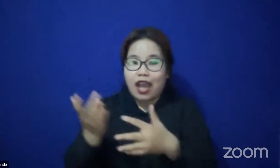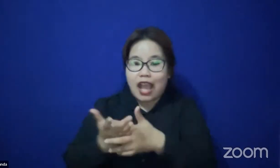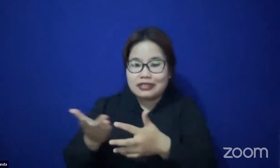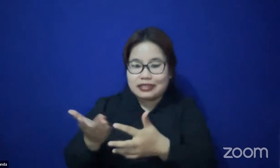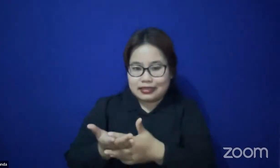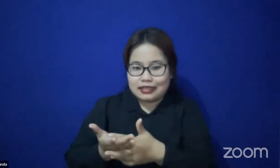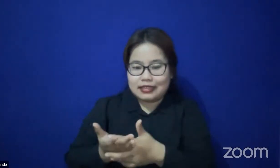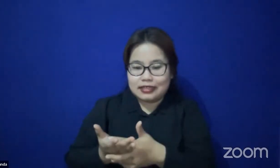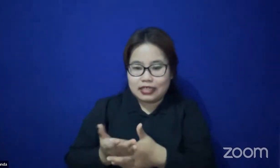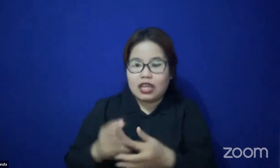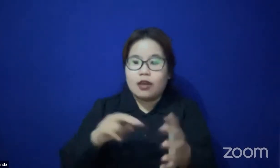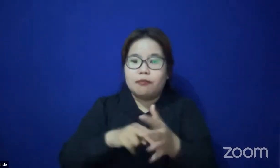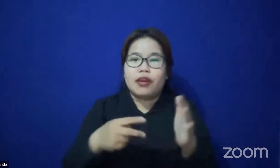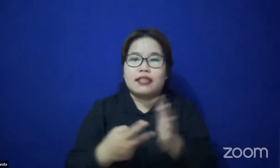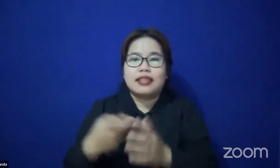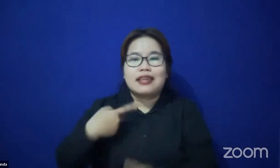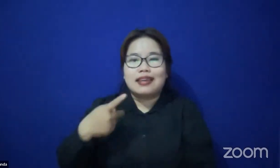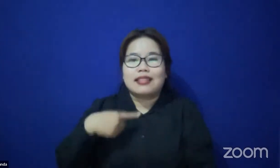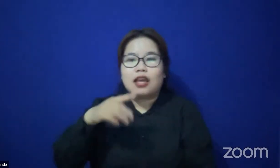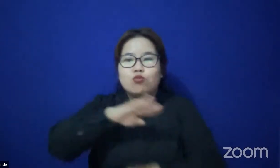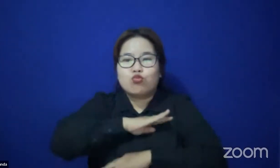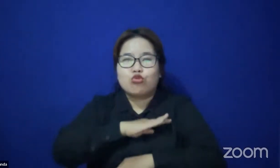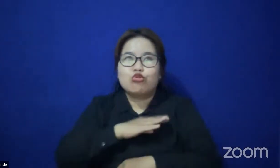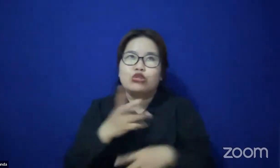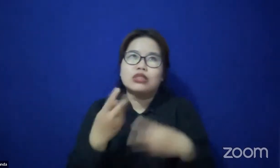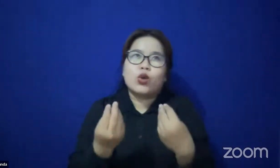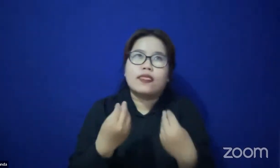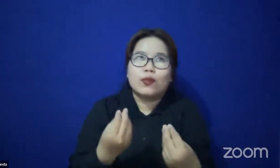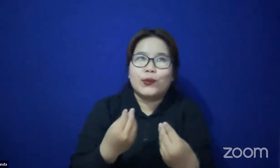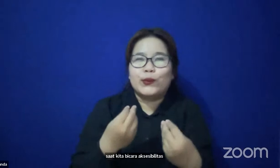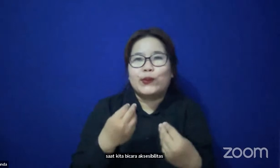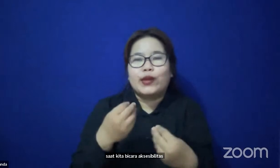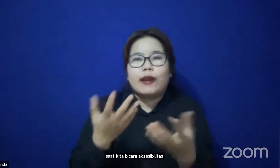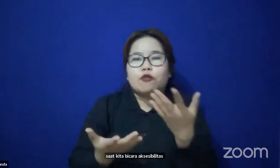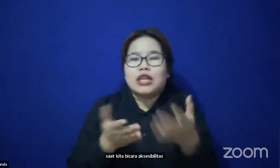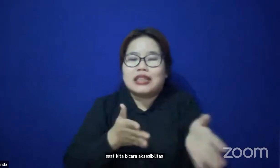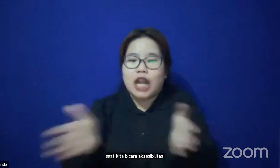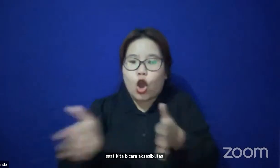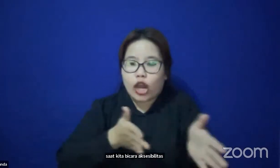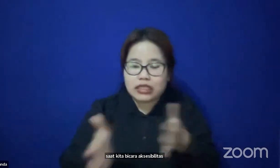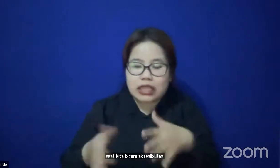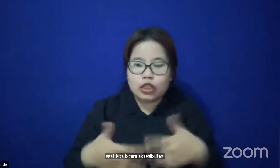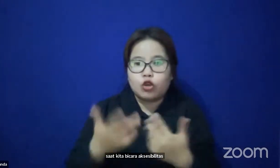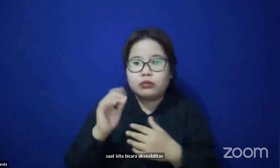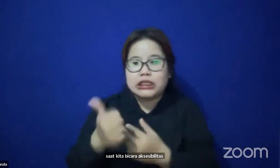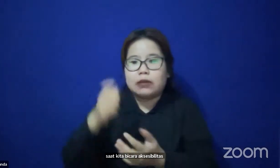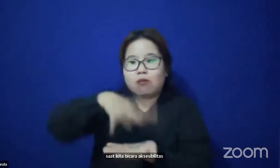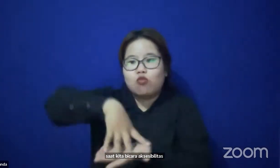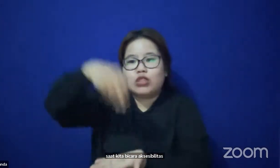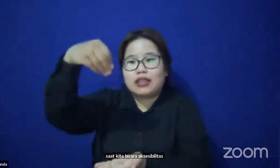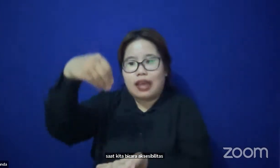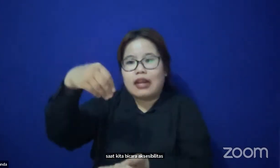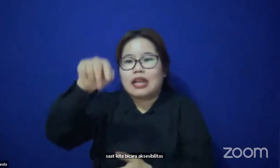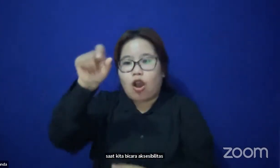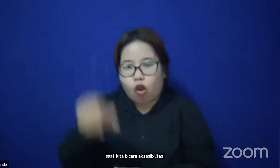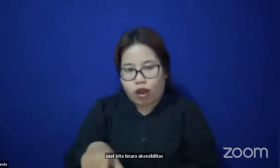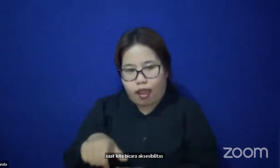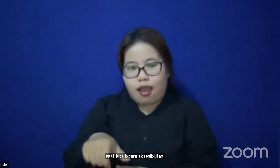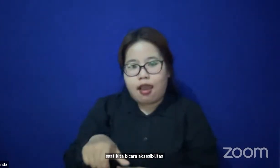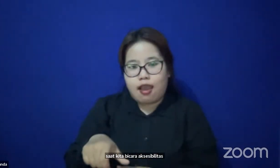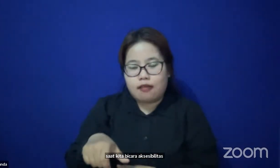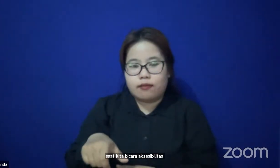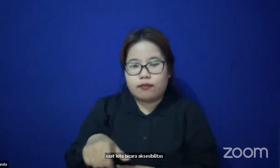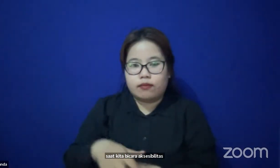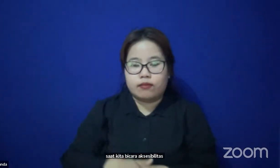organized and people-centered. So that's my first point. which is this idea of a